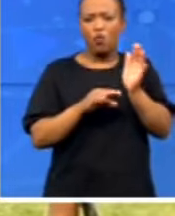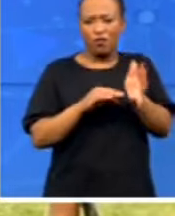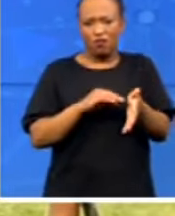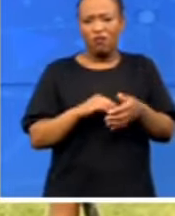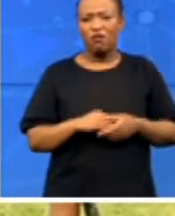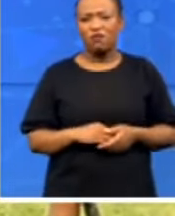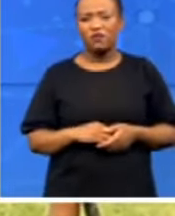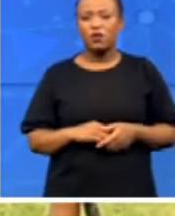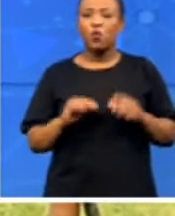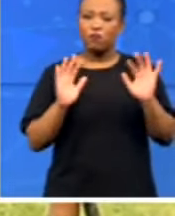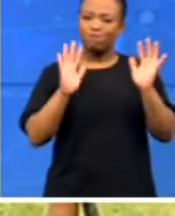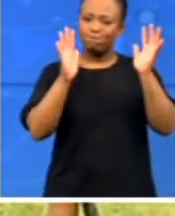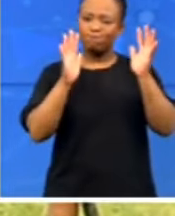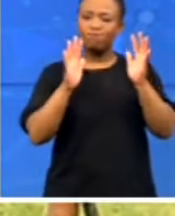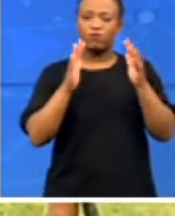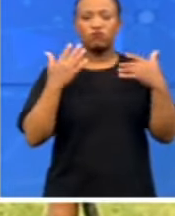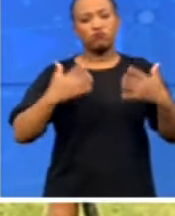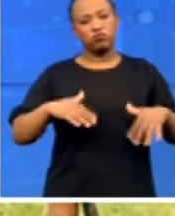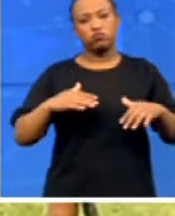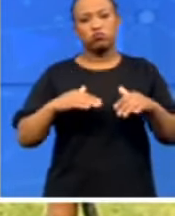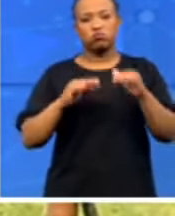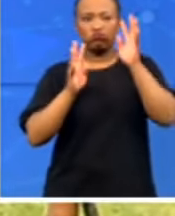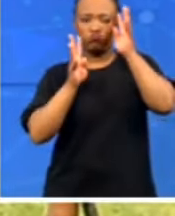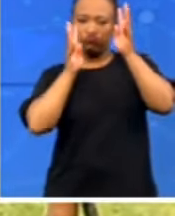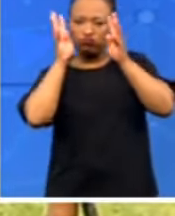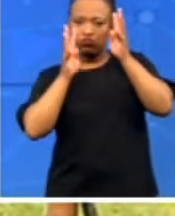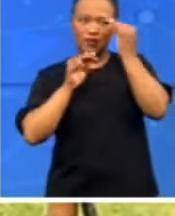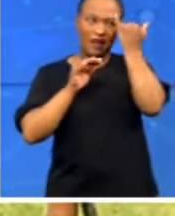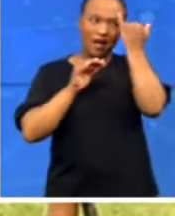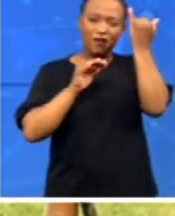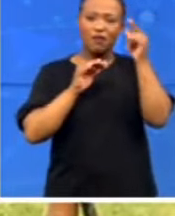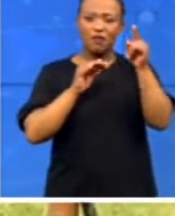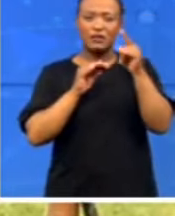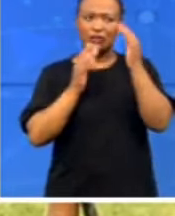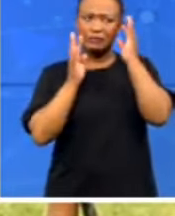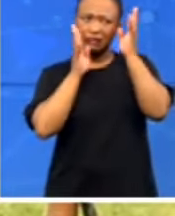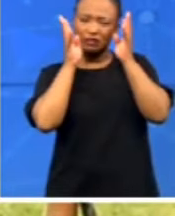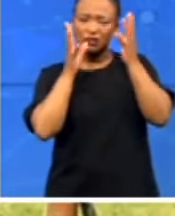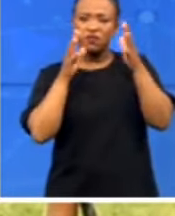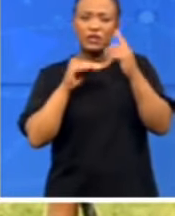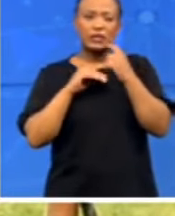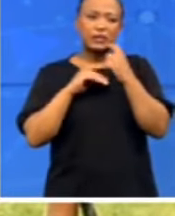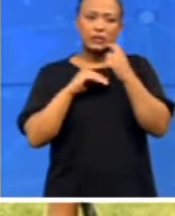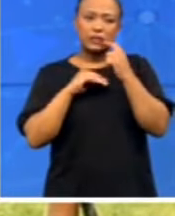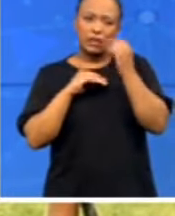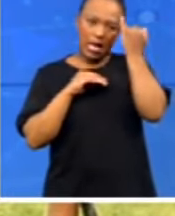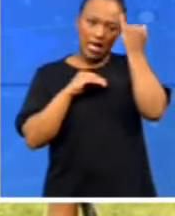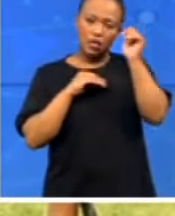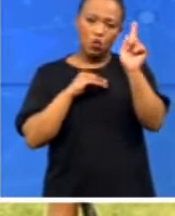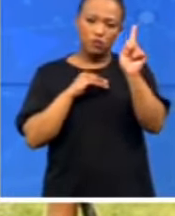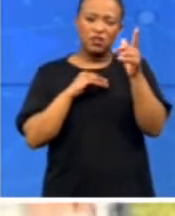industriousness, for thinking on their feet and taking the initiative that they have taken to simply